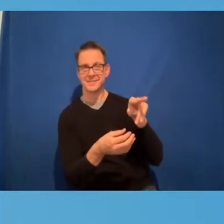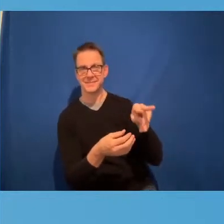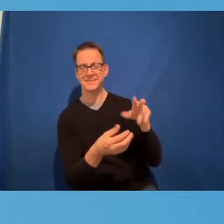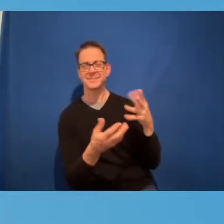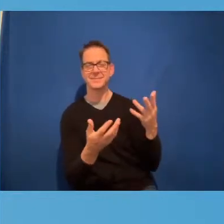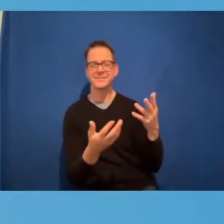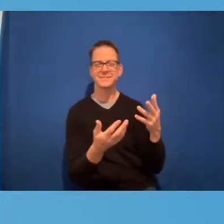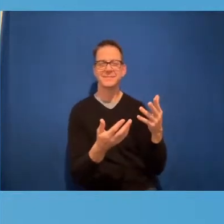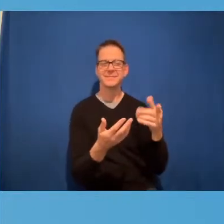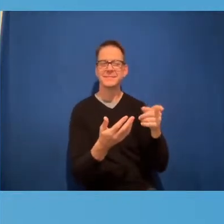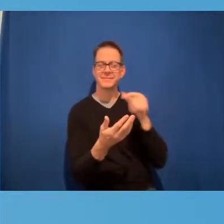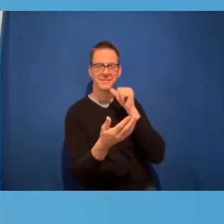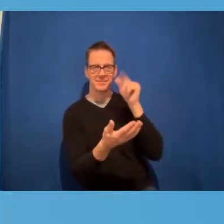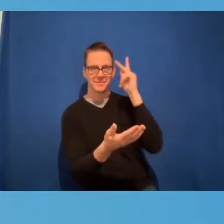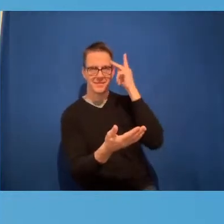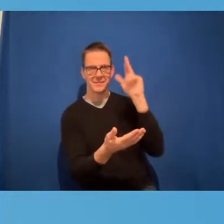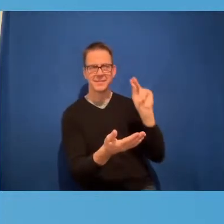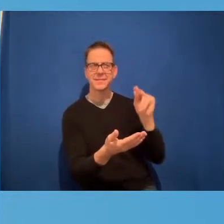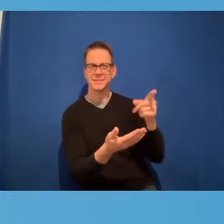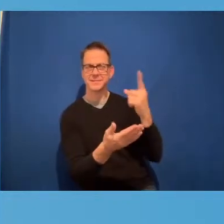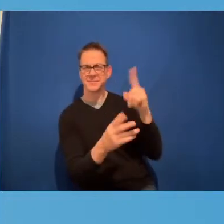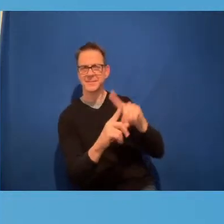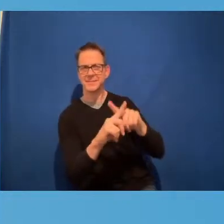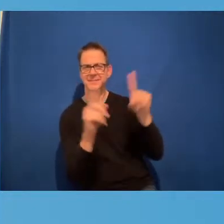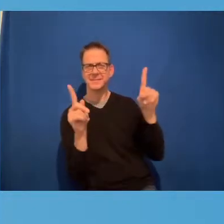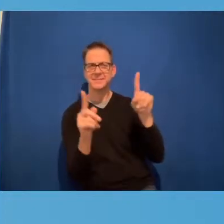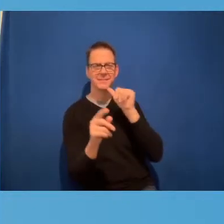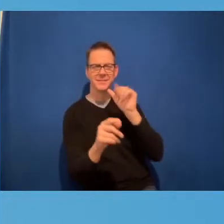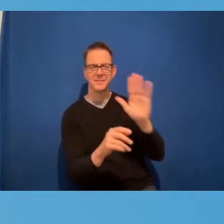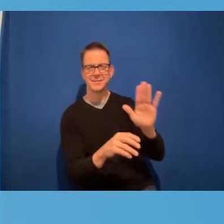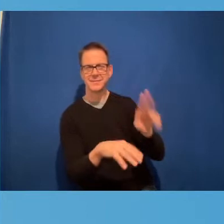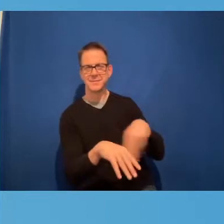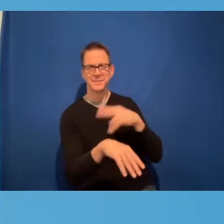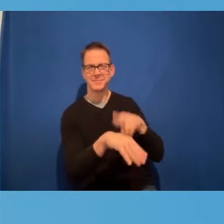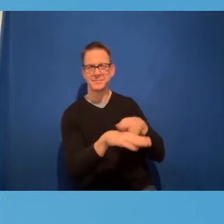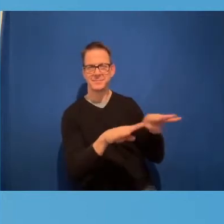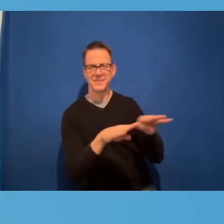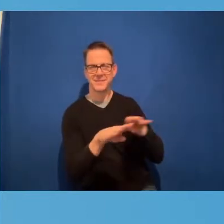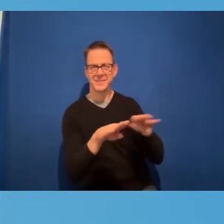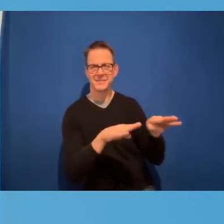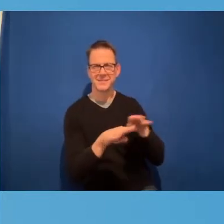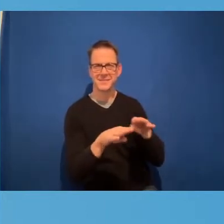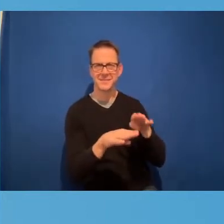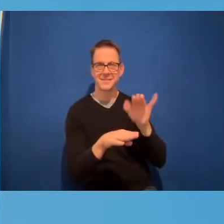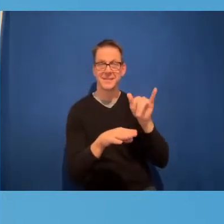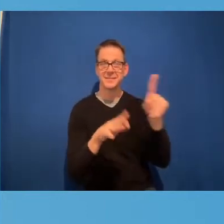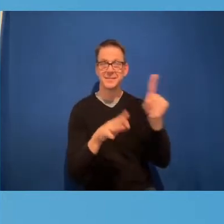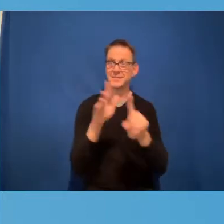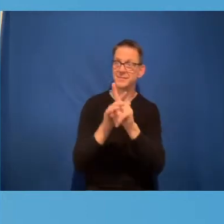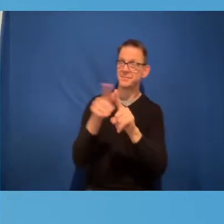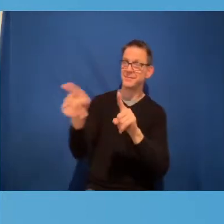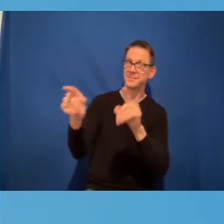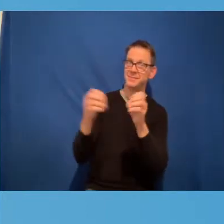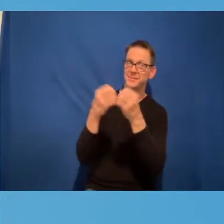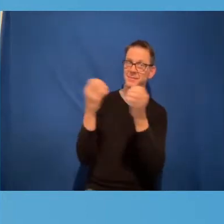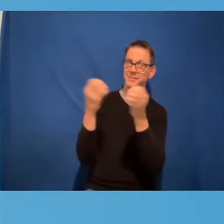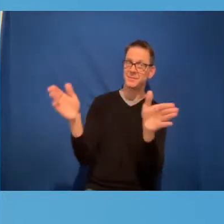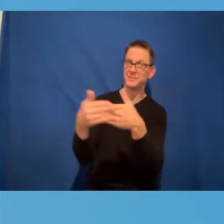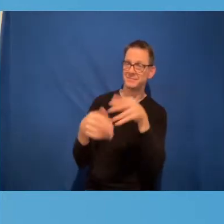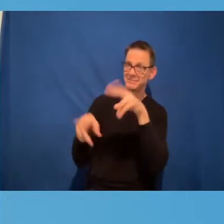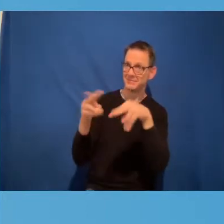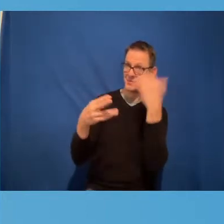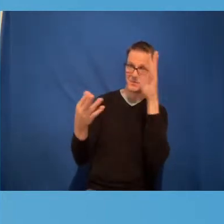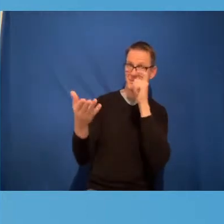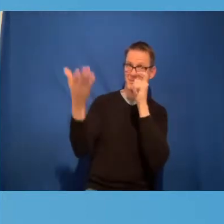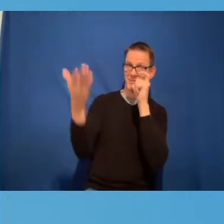This is something different. This is not his normal behavior. Whereas when I see them, it's a one-off. I have no idea who the inner